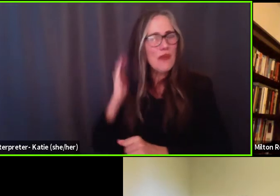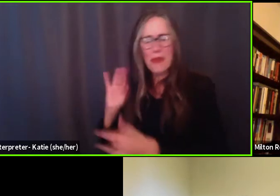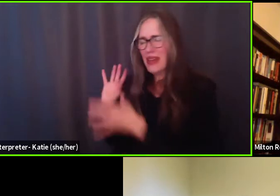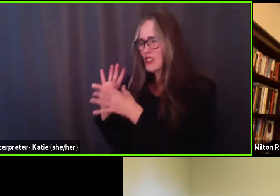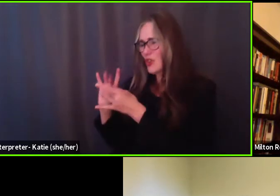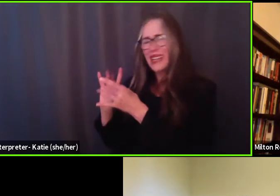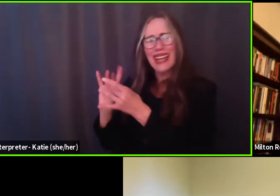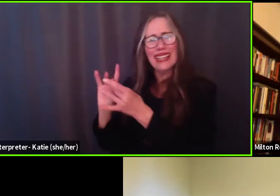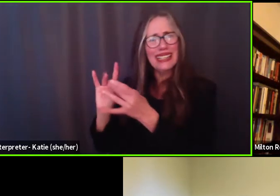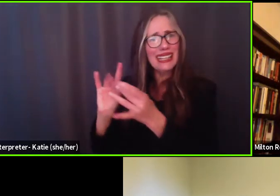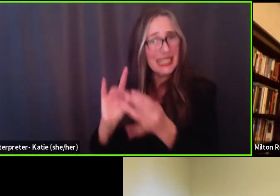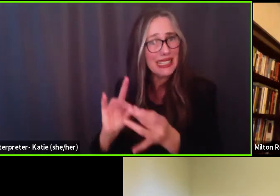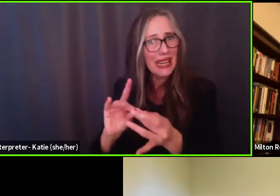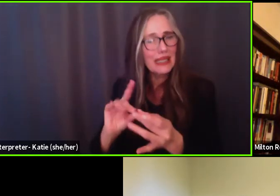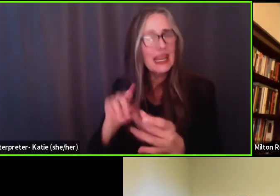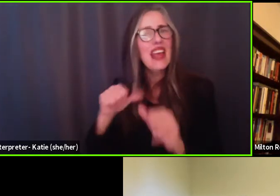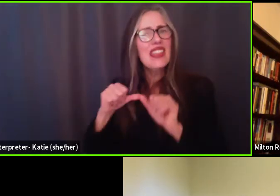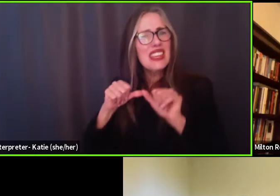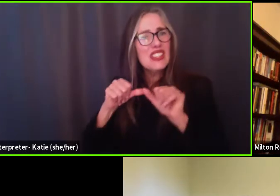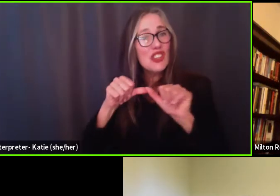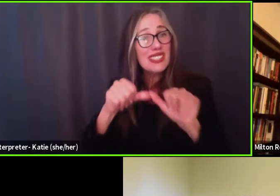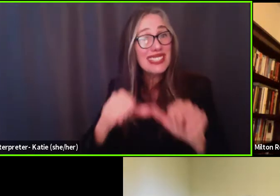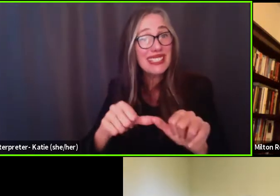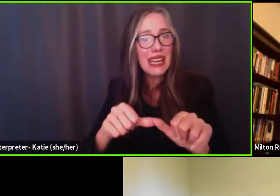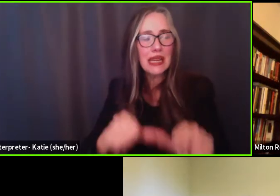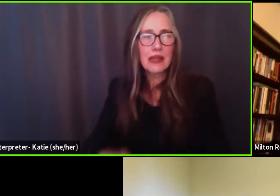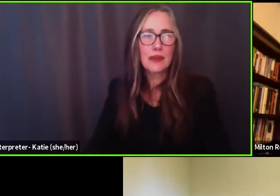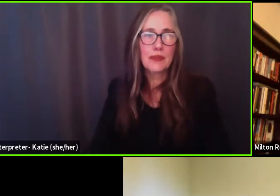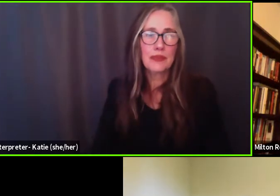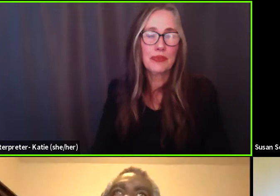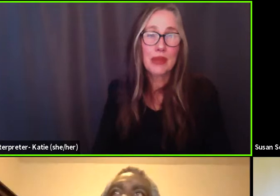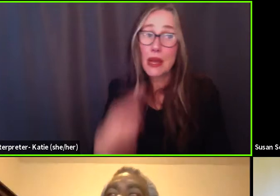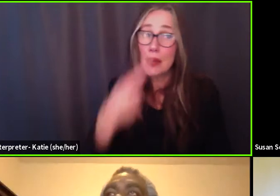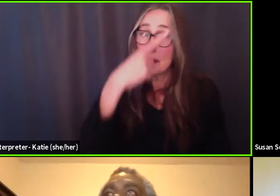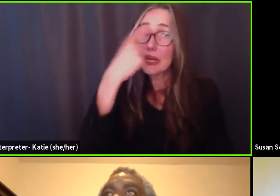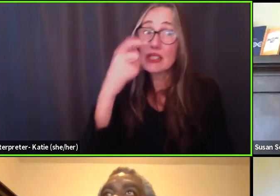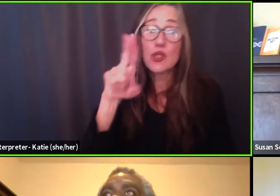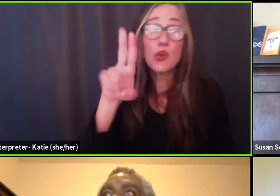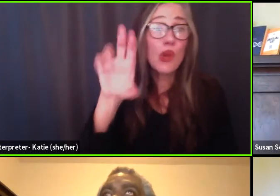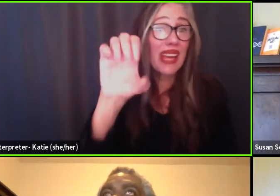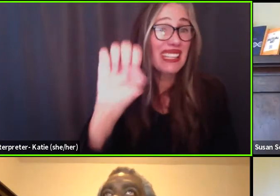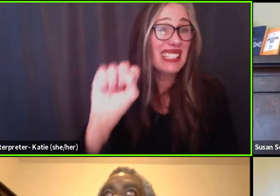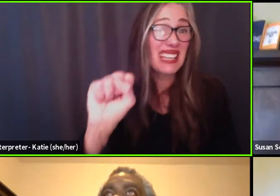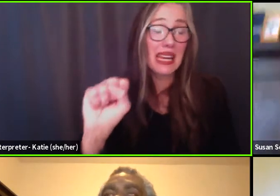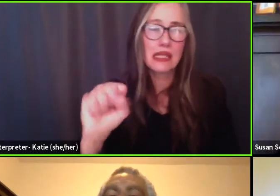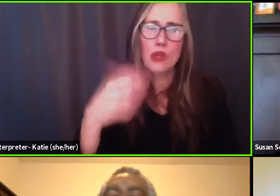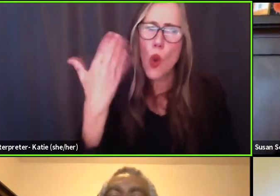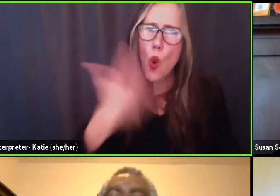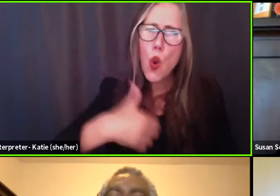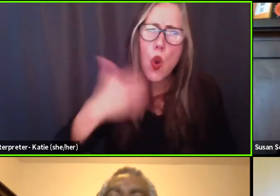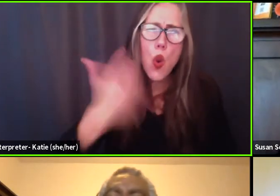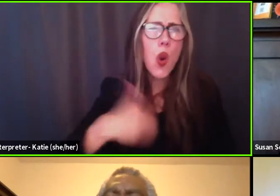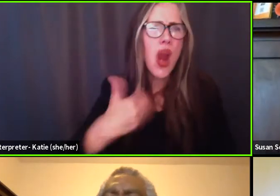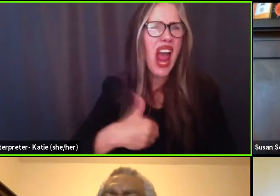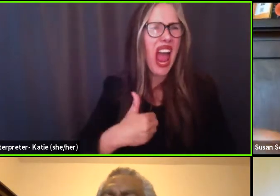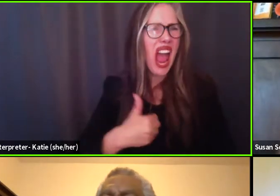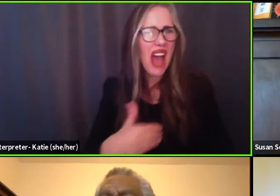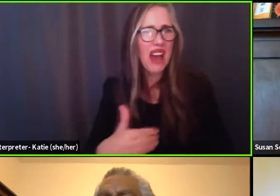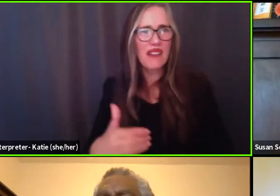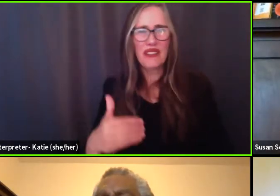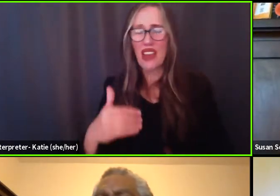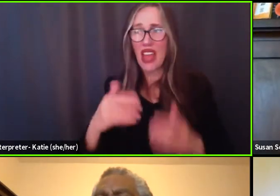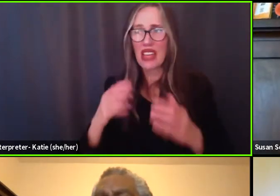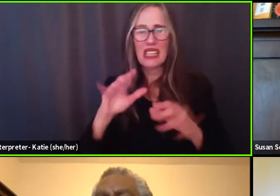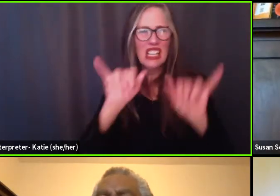sustained systemic efforts that included everything from you know public-facing events like fitter